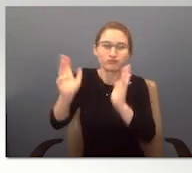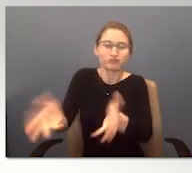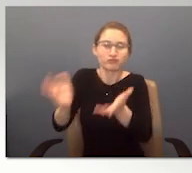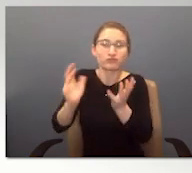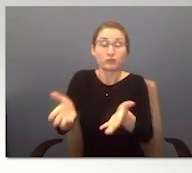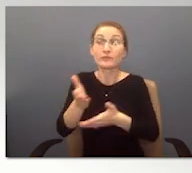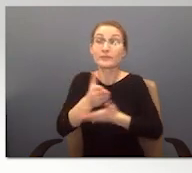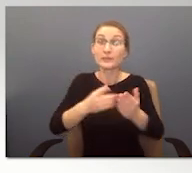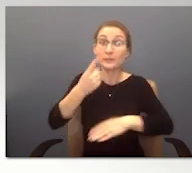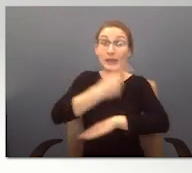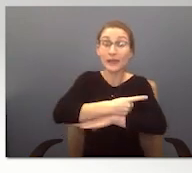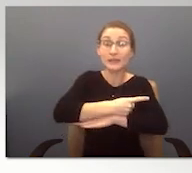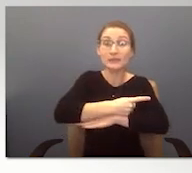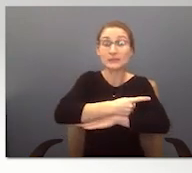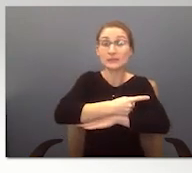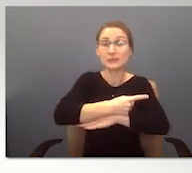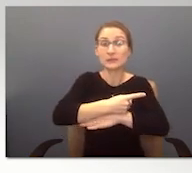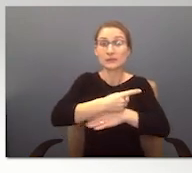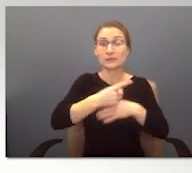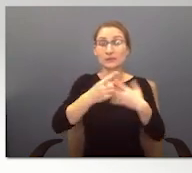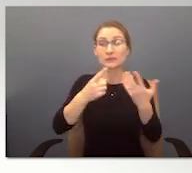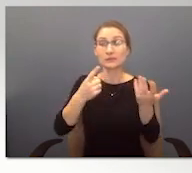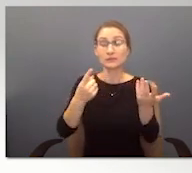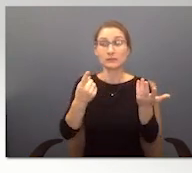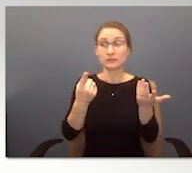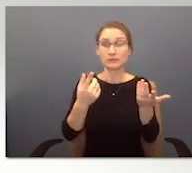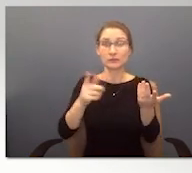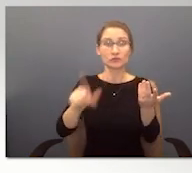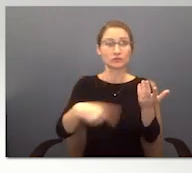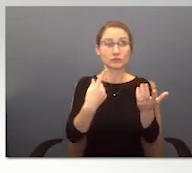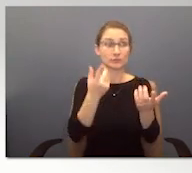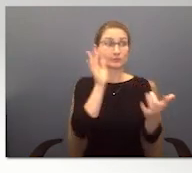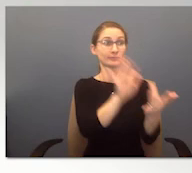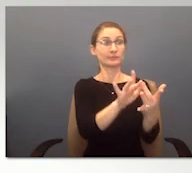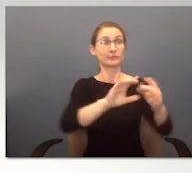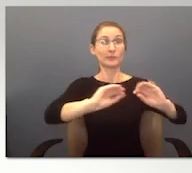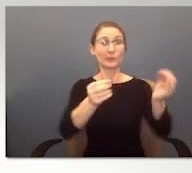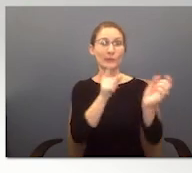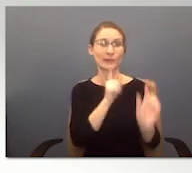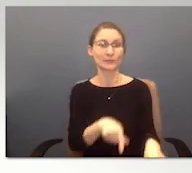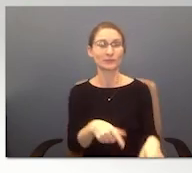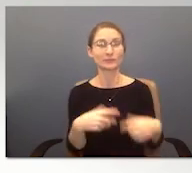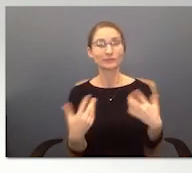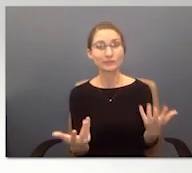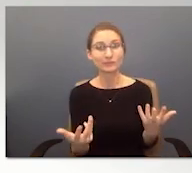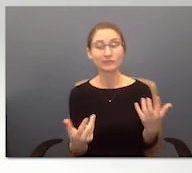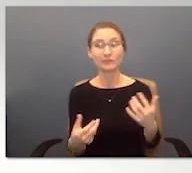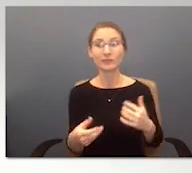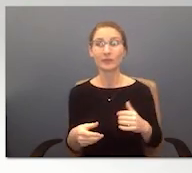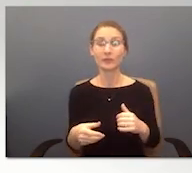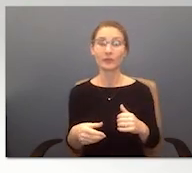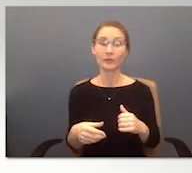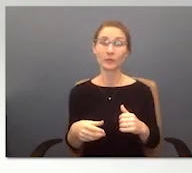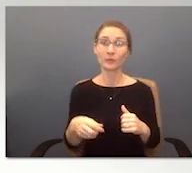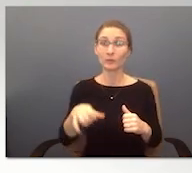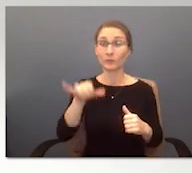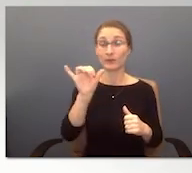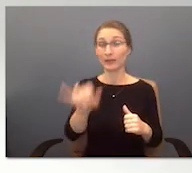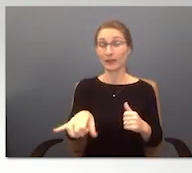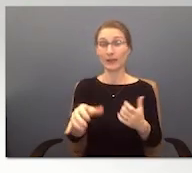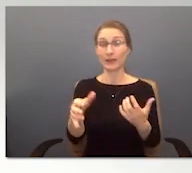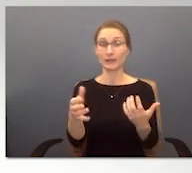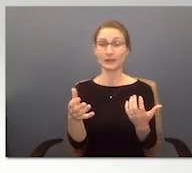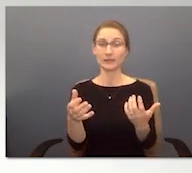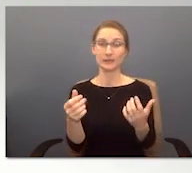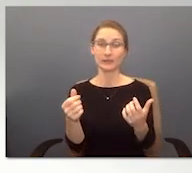16. We'll get to 21, but right now, can we go back to the back brace? I need to figure out about the scoliosis, the double